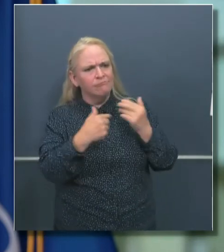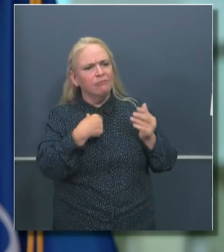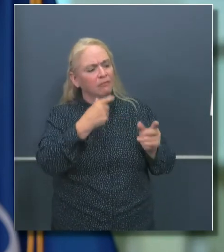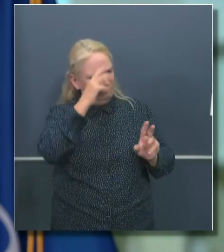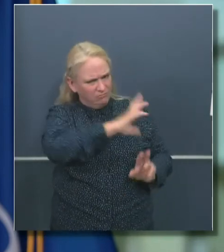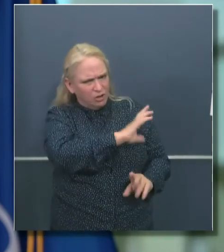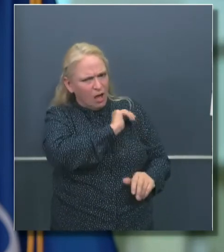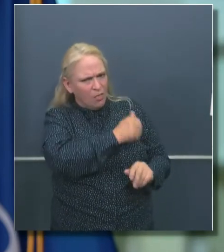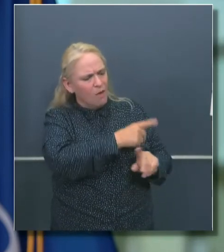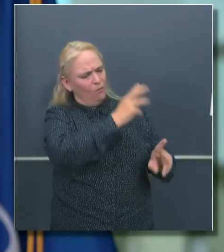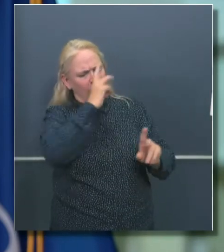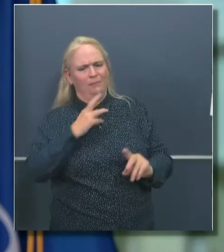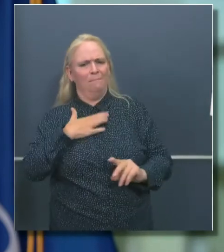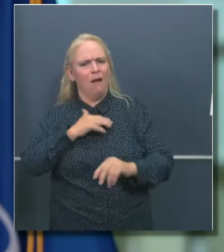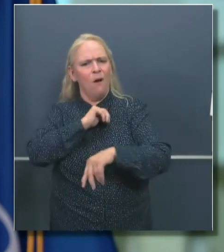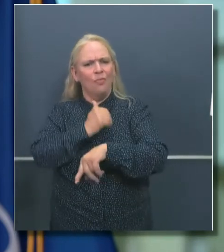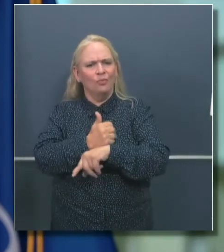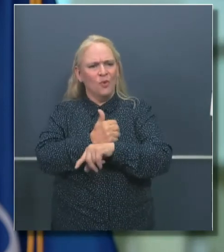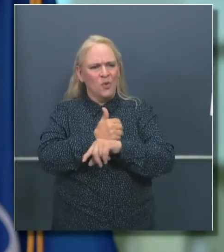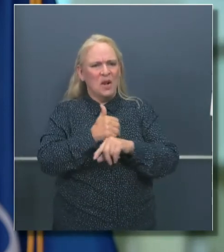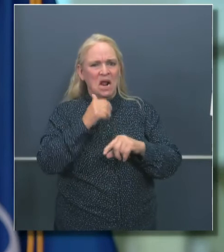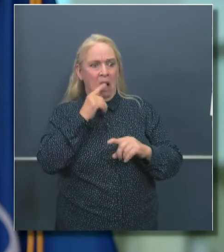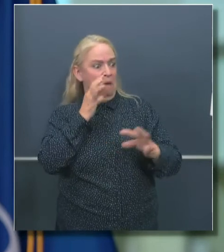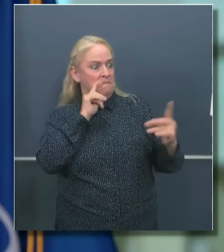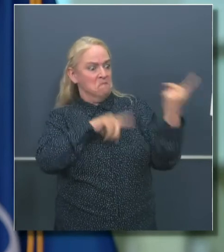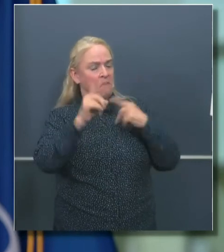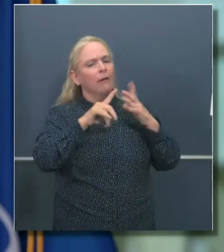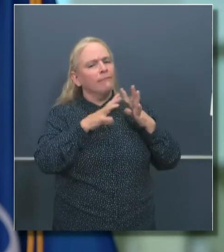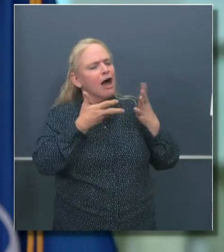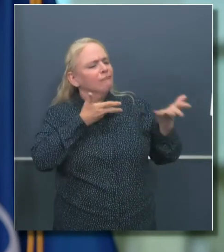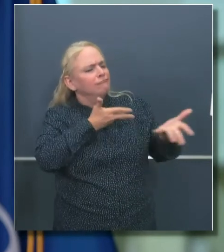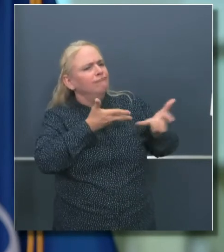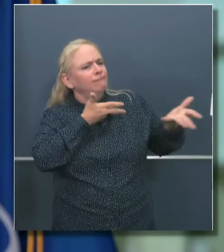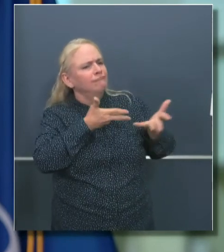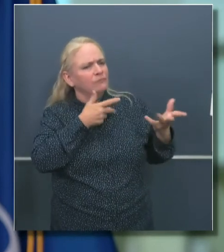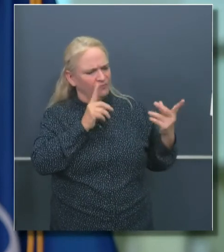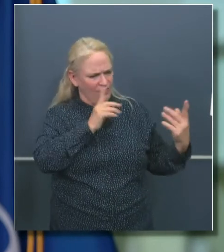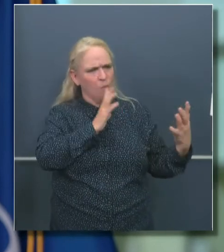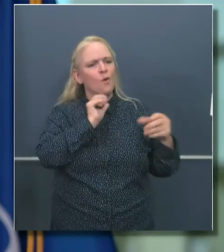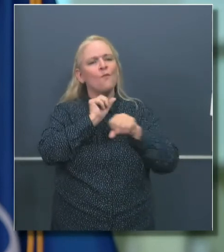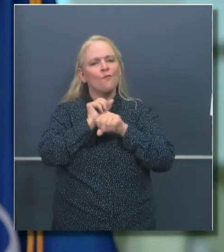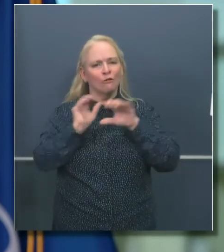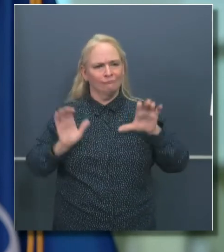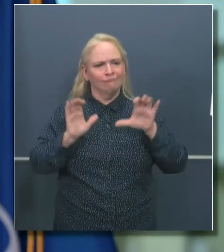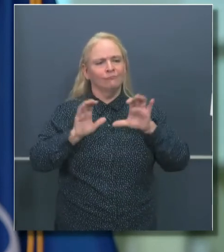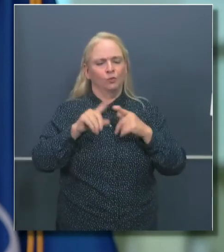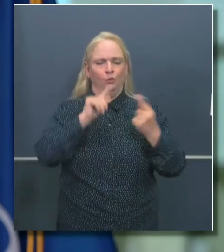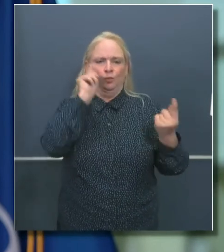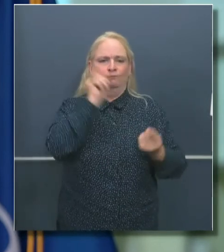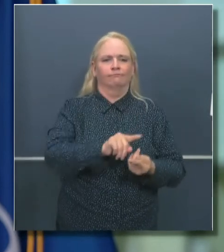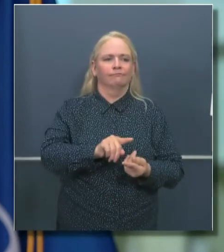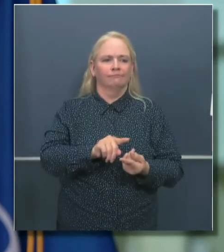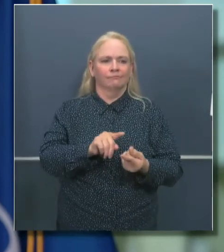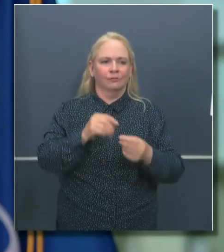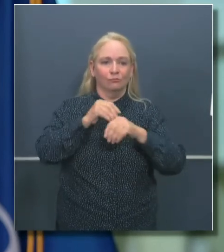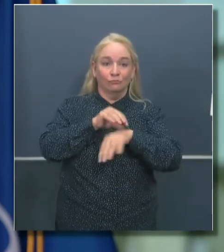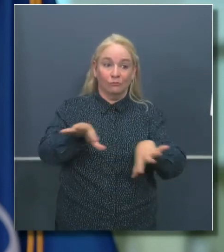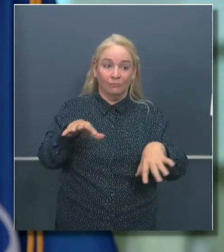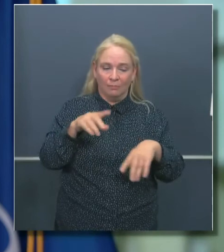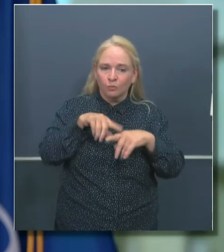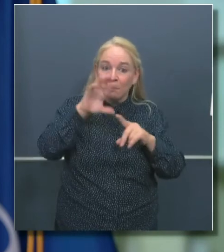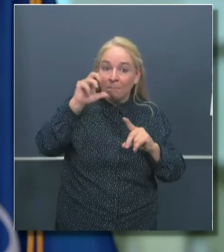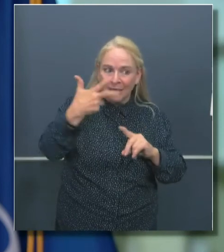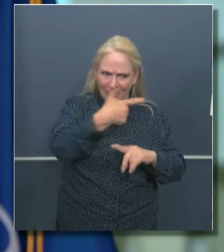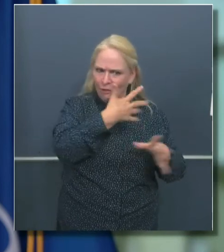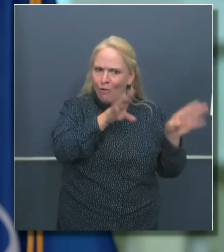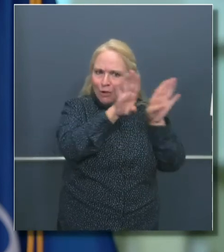to impose a mandate to mitigate some of the crowds on the beaches in Orange County. There was a lot of pushback, as you know well, coming